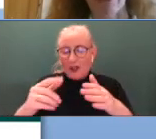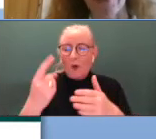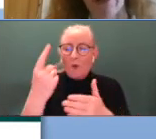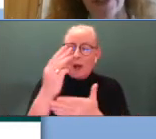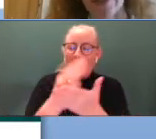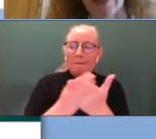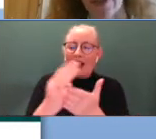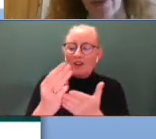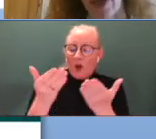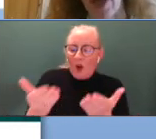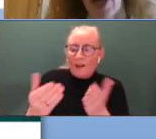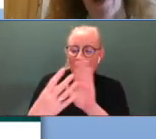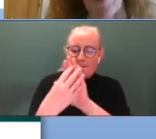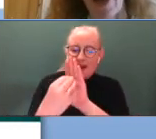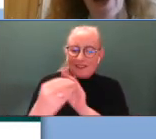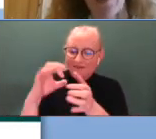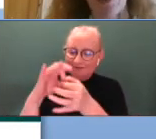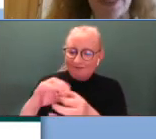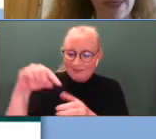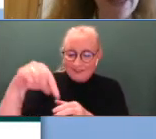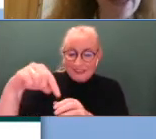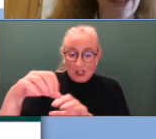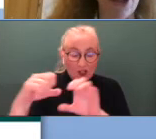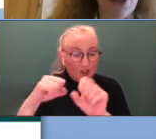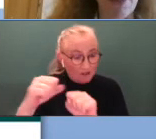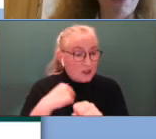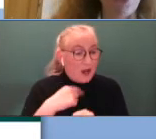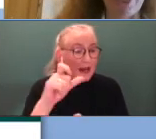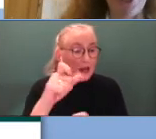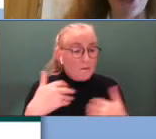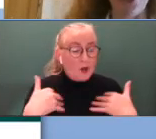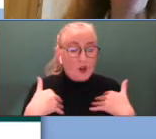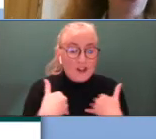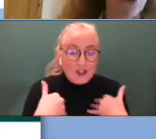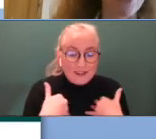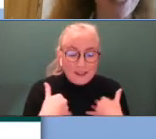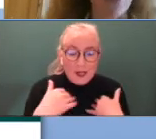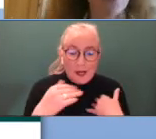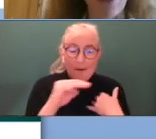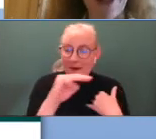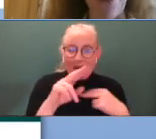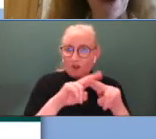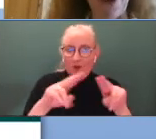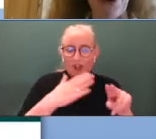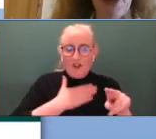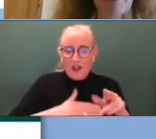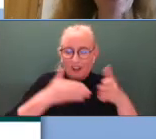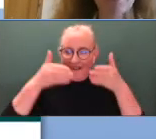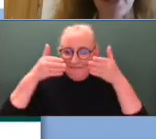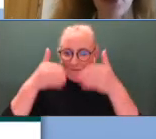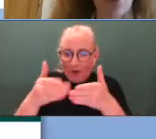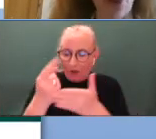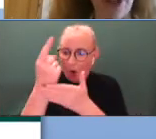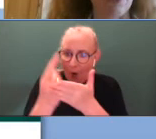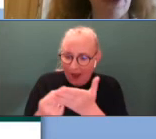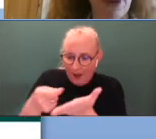current model of service. So I would be slightly concerned that people need to not focus exclusively on the bottom line, but